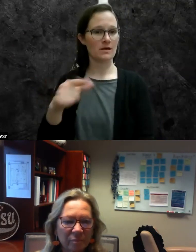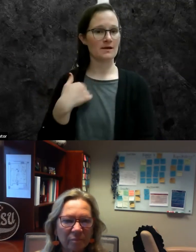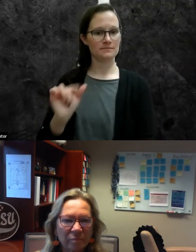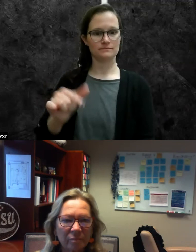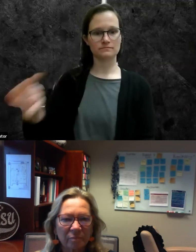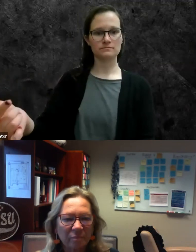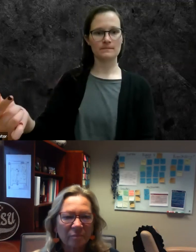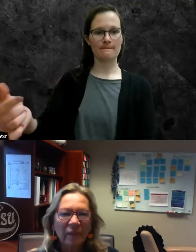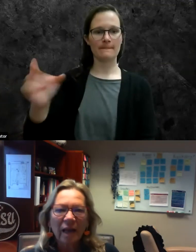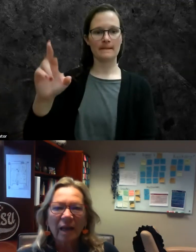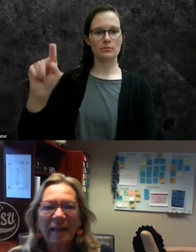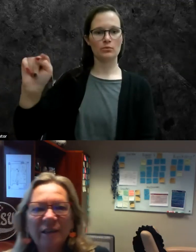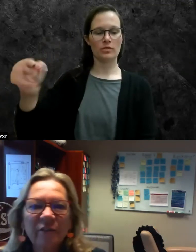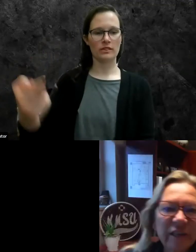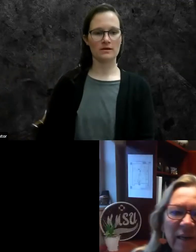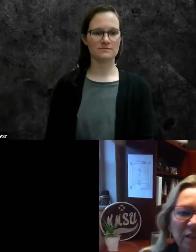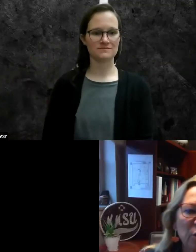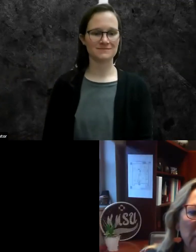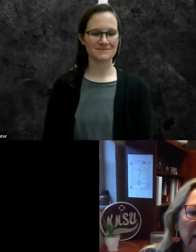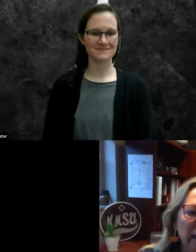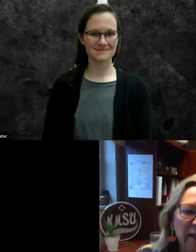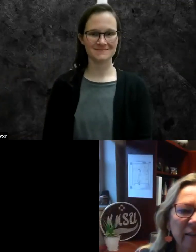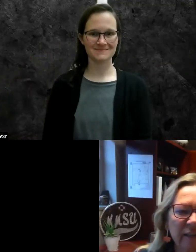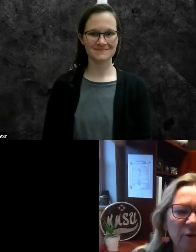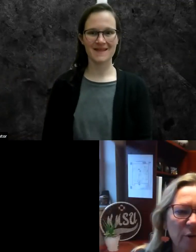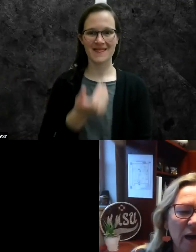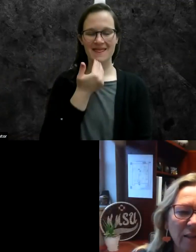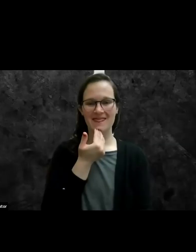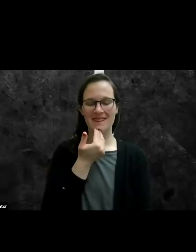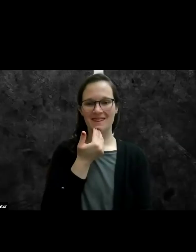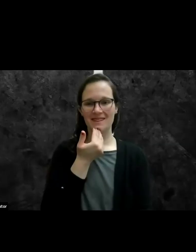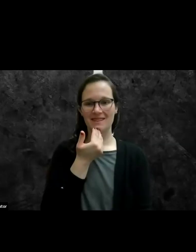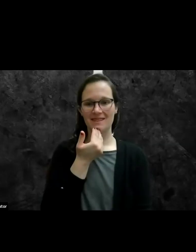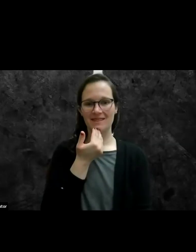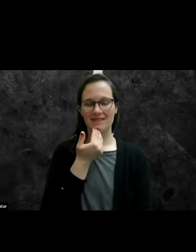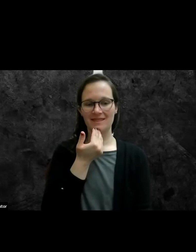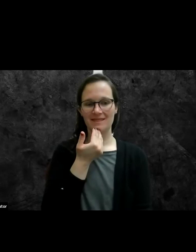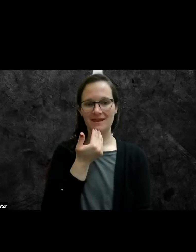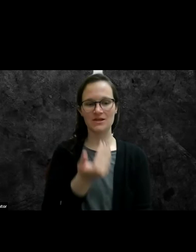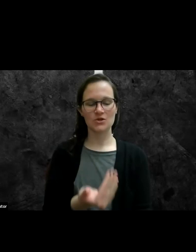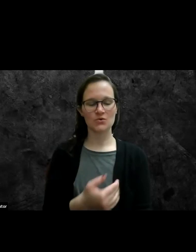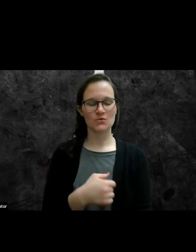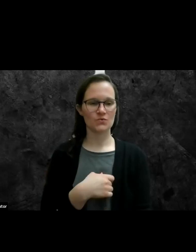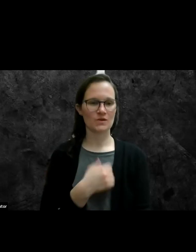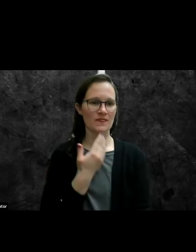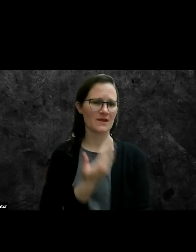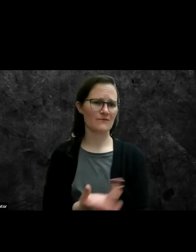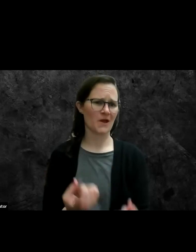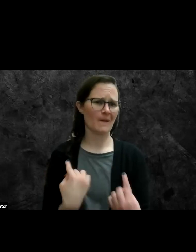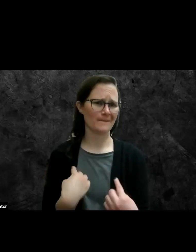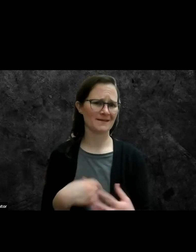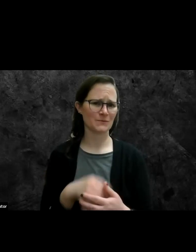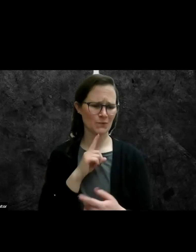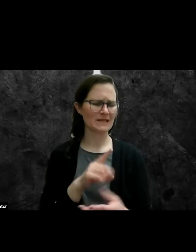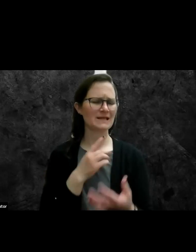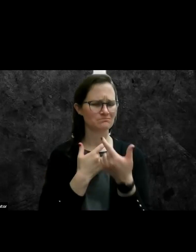Dr. Johnston. Thank you very much, Lauren, Helio colleagues, Jagdish. Thanks very much for a very